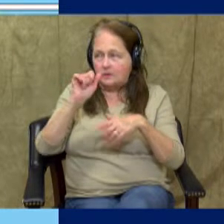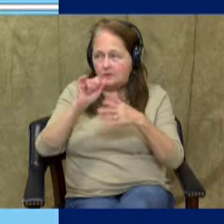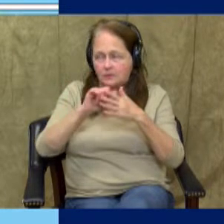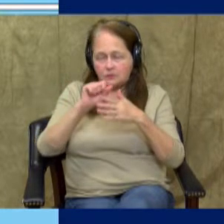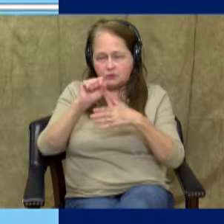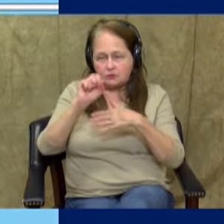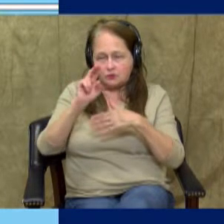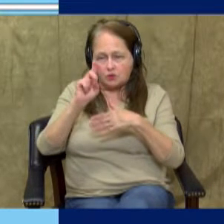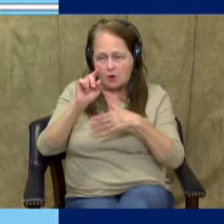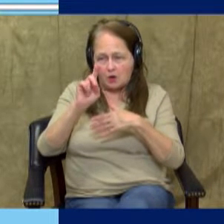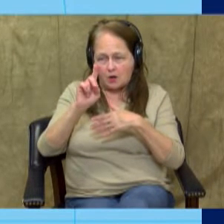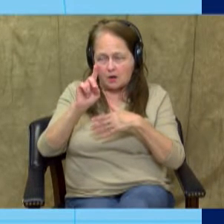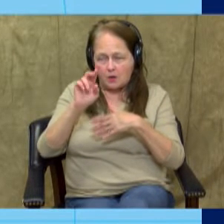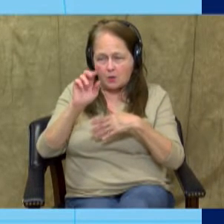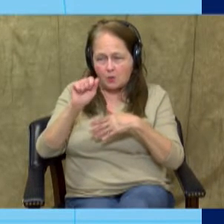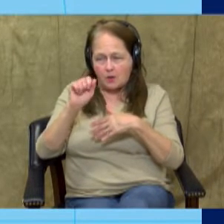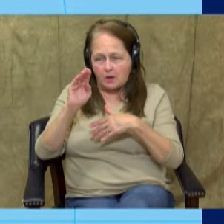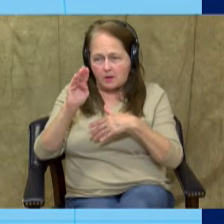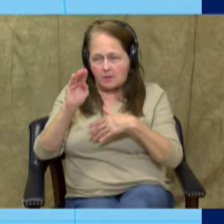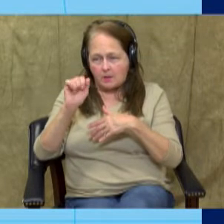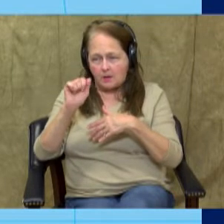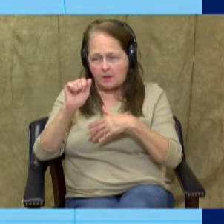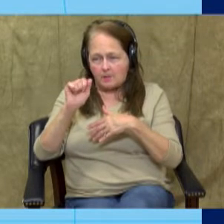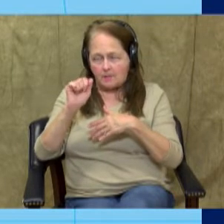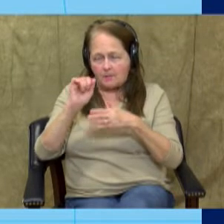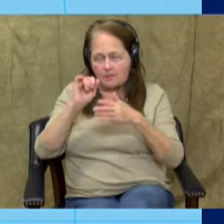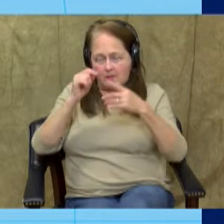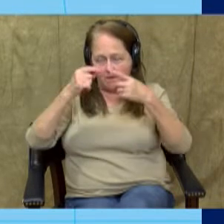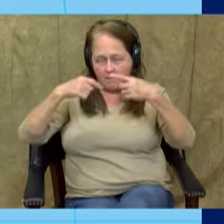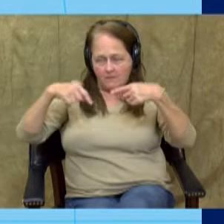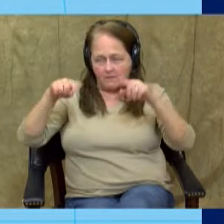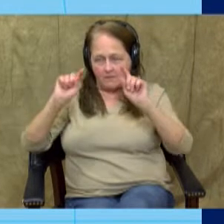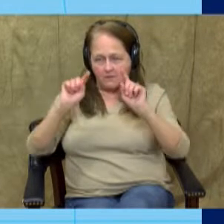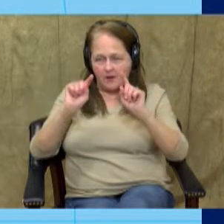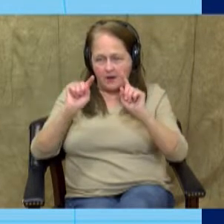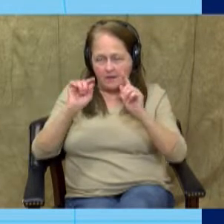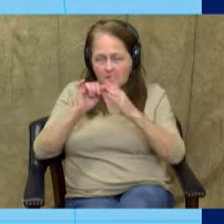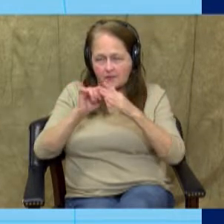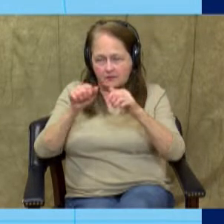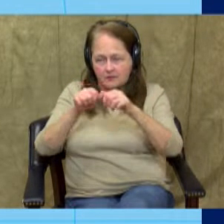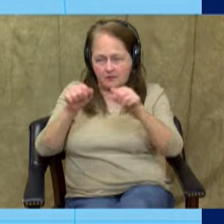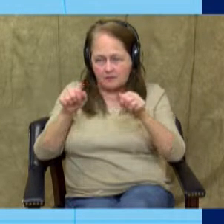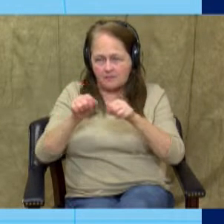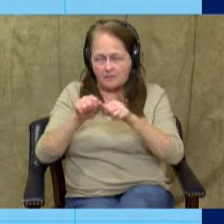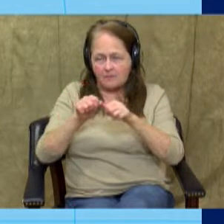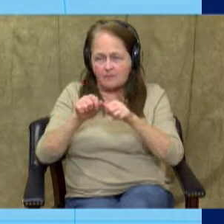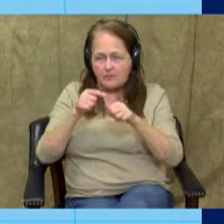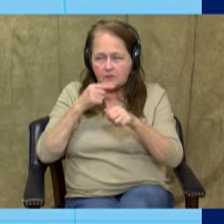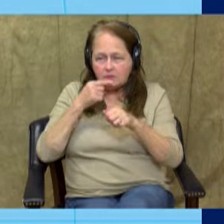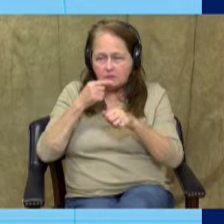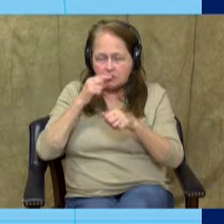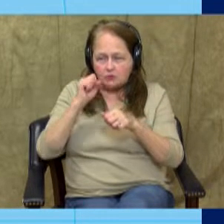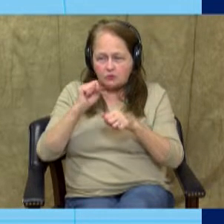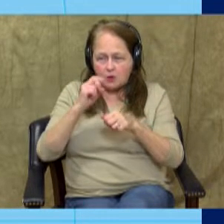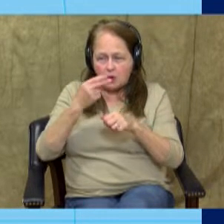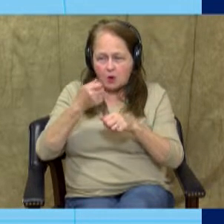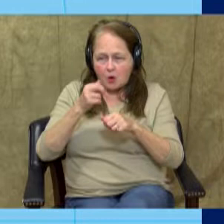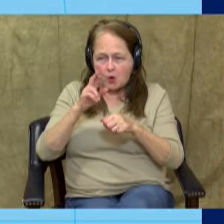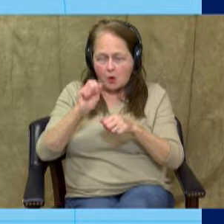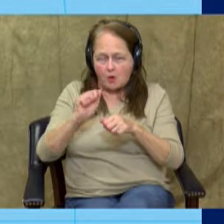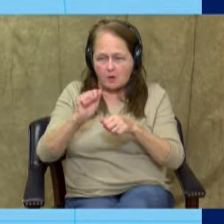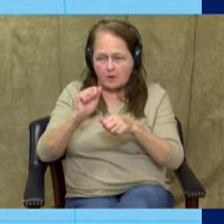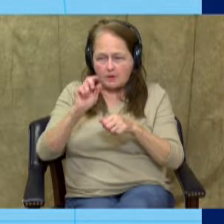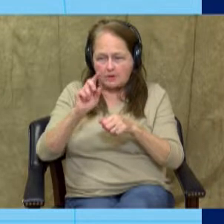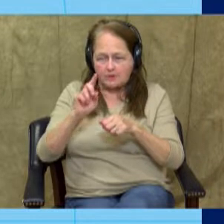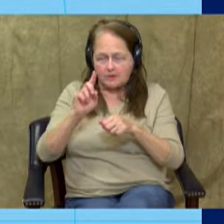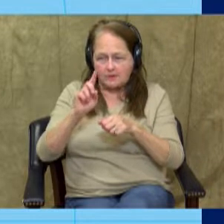Saudi Arabia and others. And then finally, you can't talk about this area without mentioning the Sahara Desert